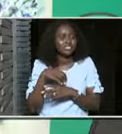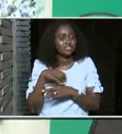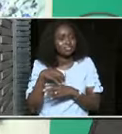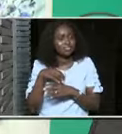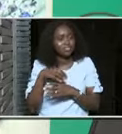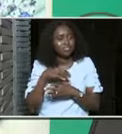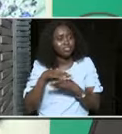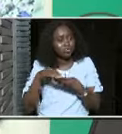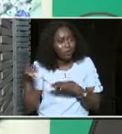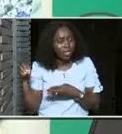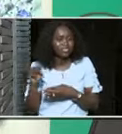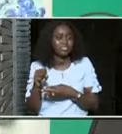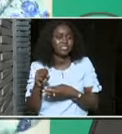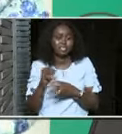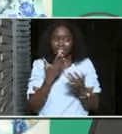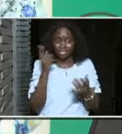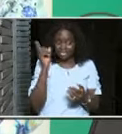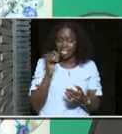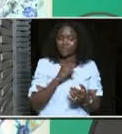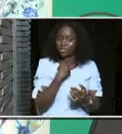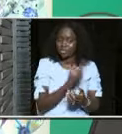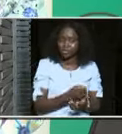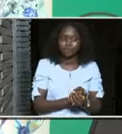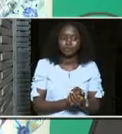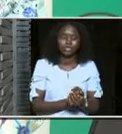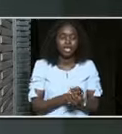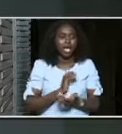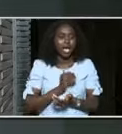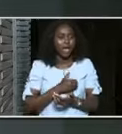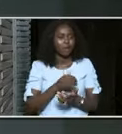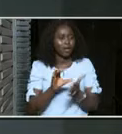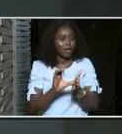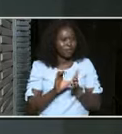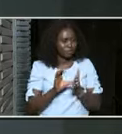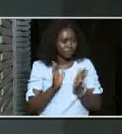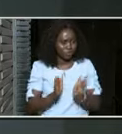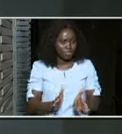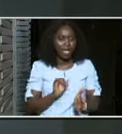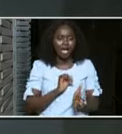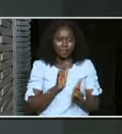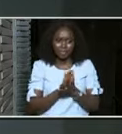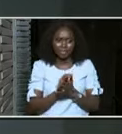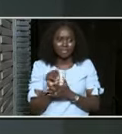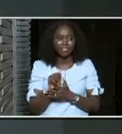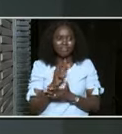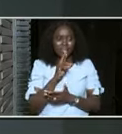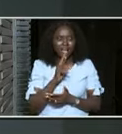you are going to No, you see, day one, I will tell you. You see, our creditors are, I believe, sensible.